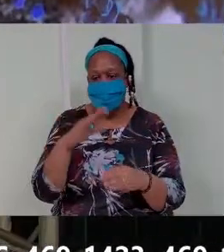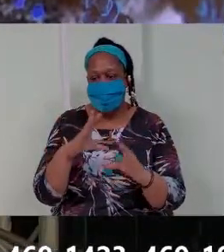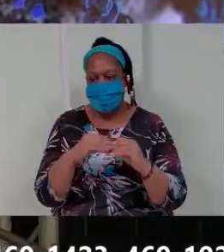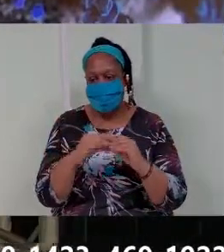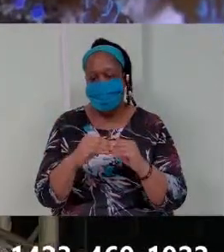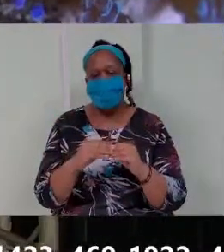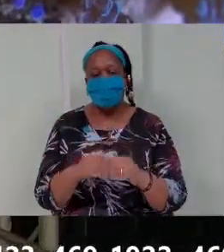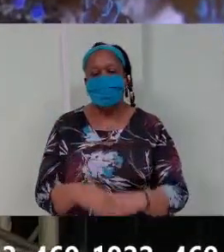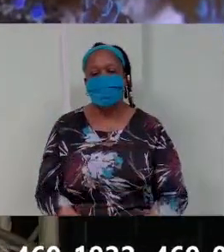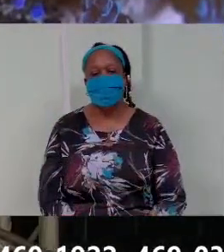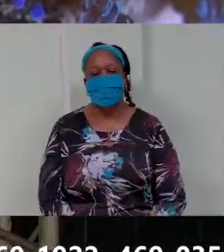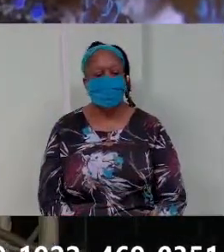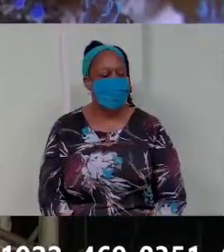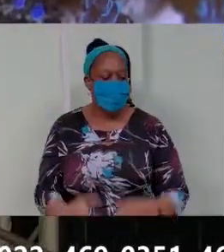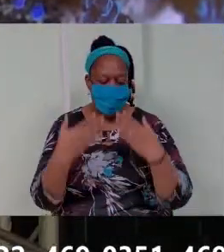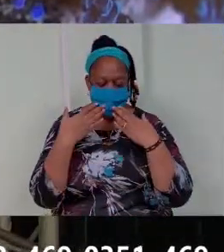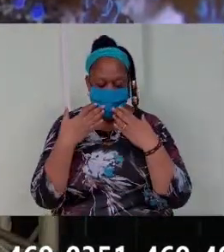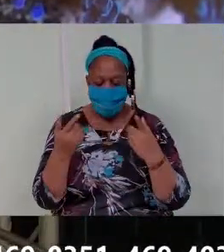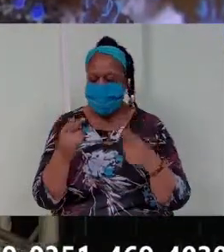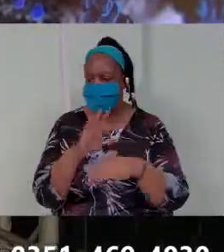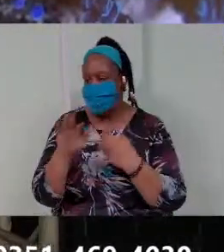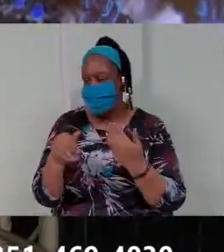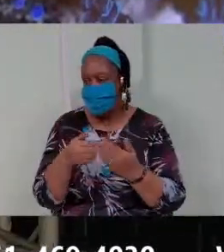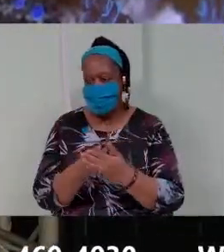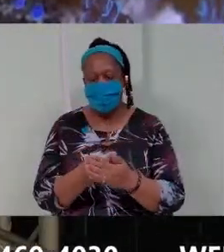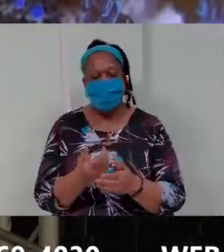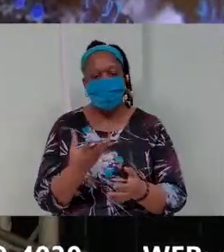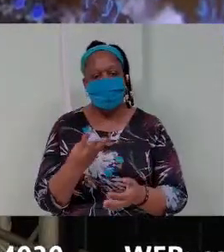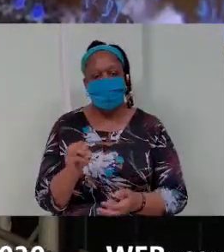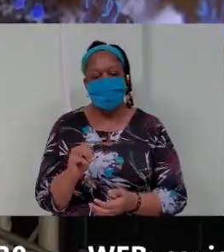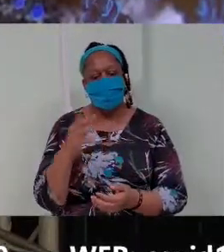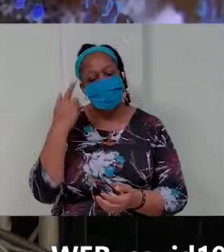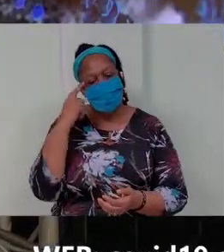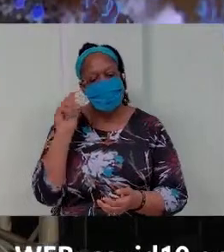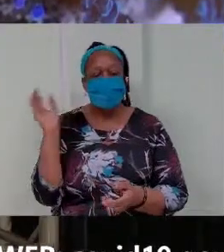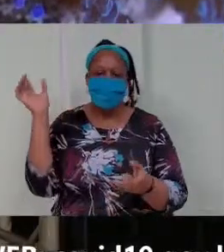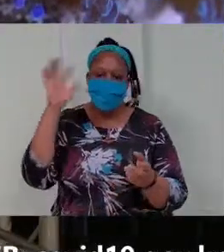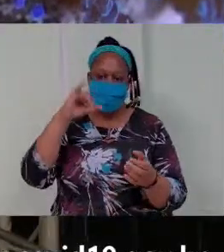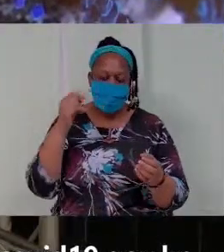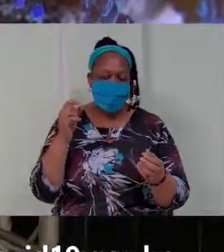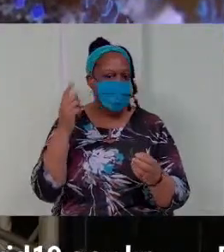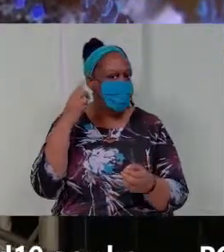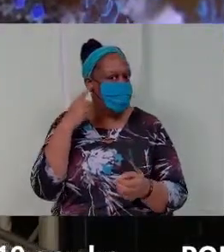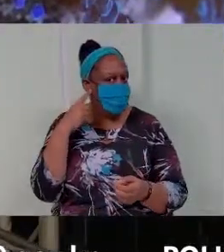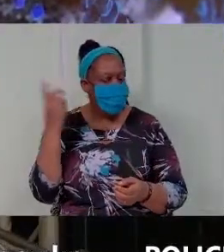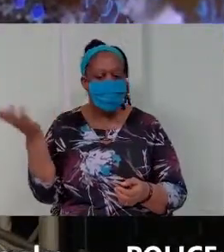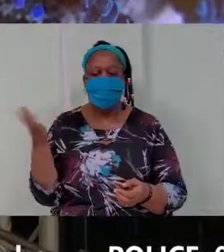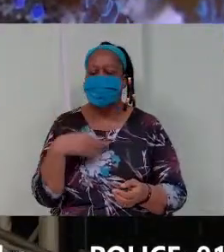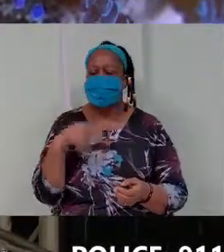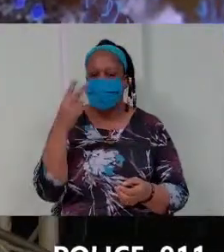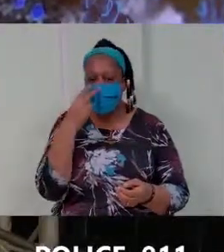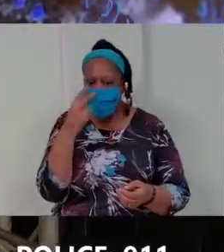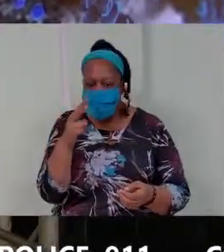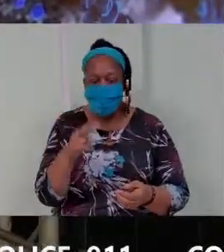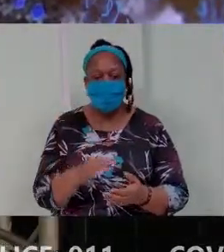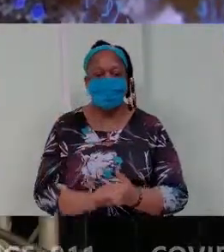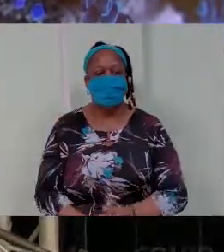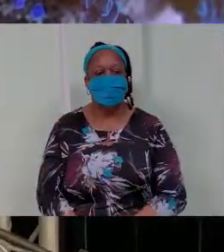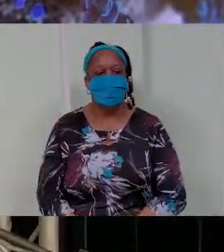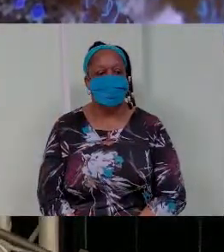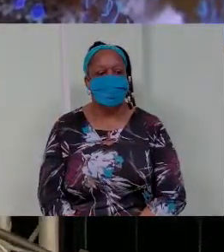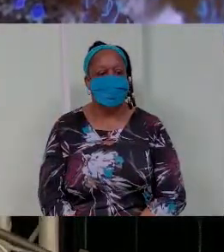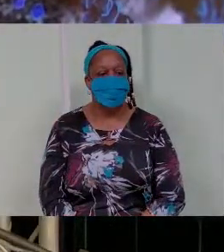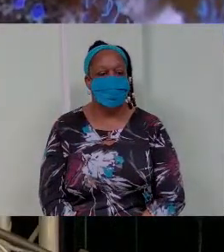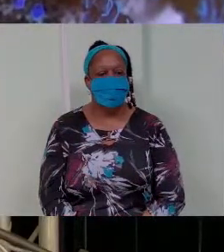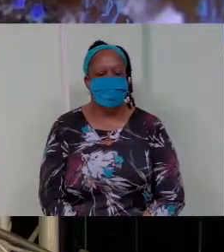briefings. So thank you very much for all of you who have tuned in today to the National